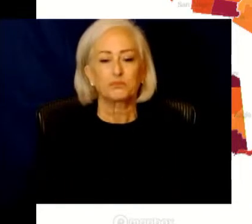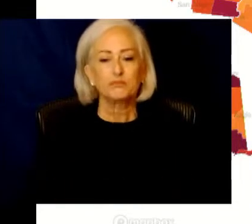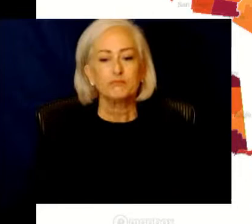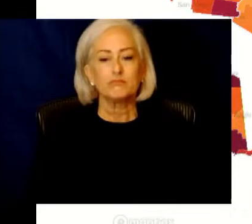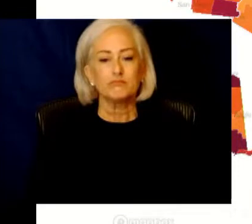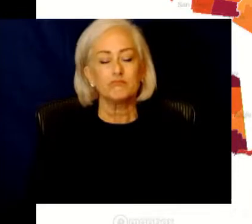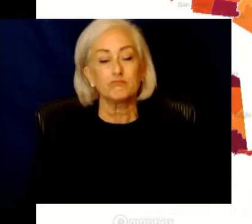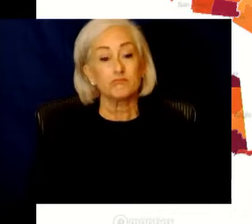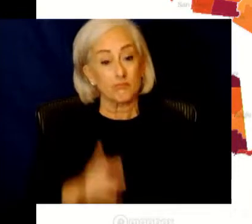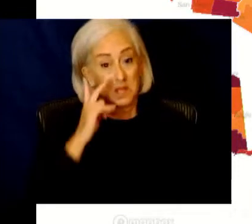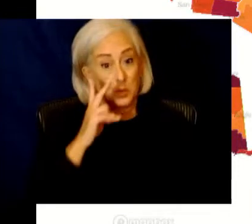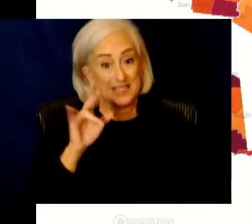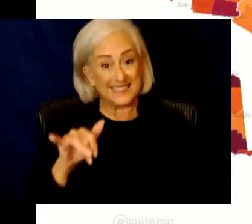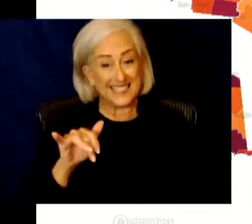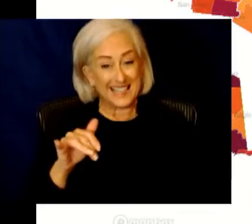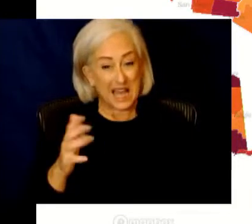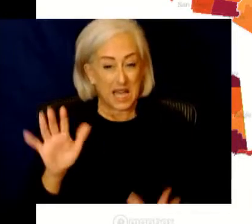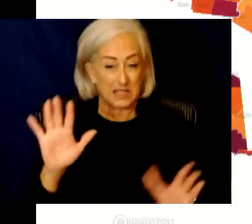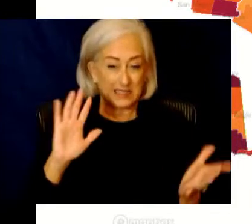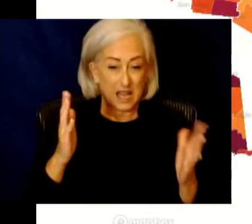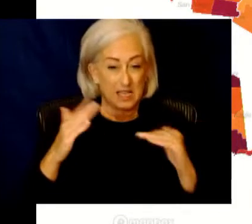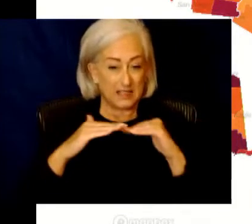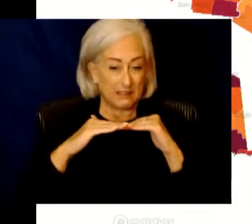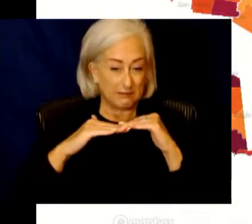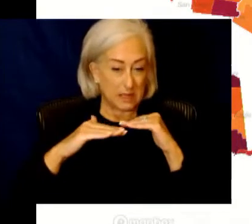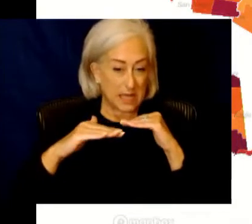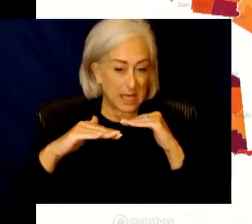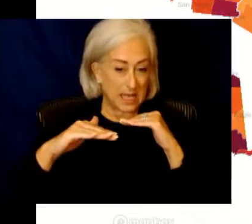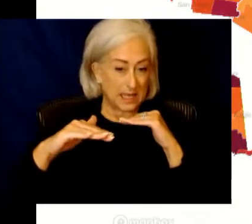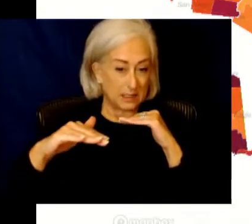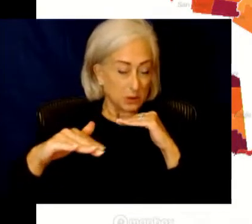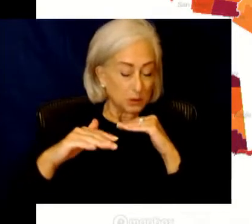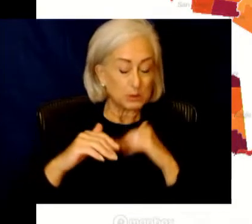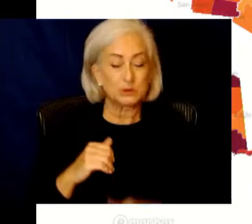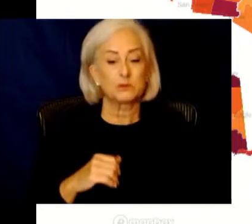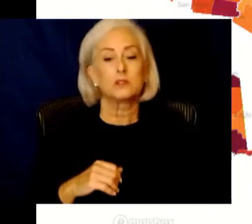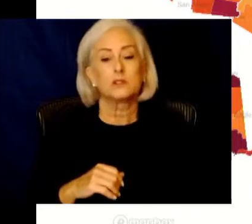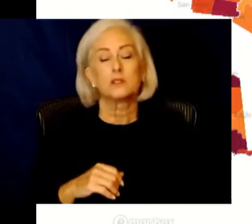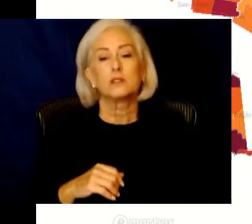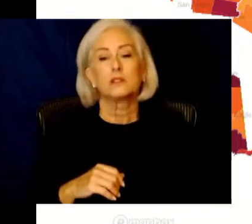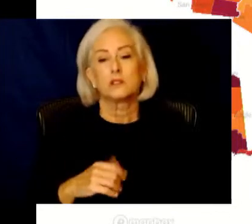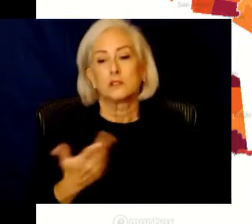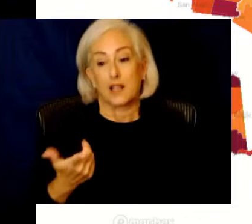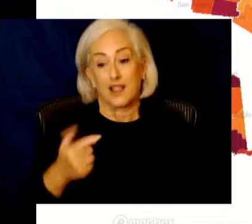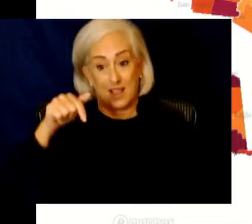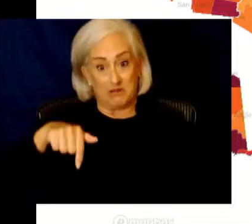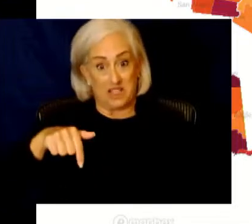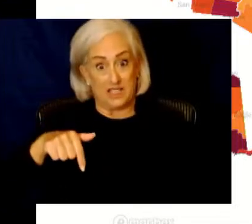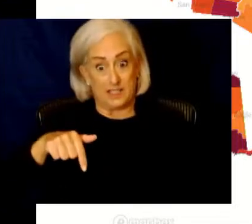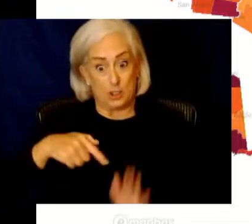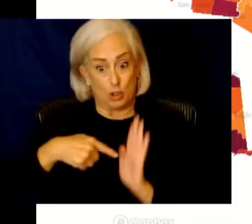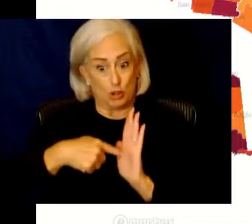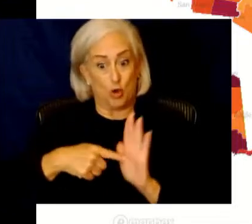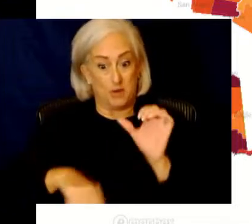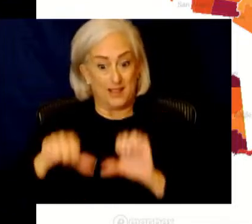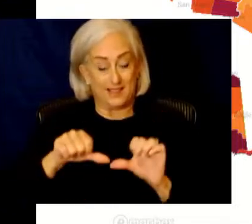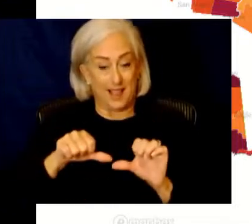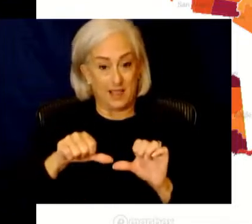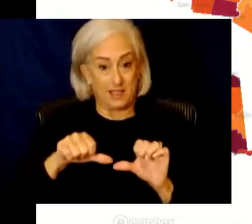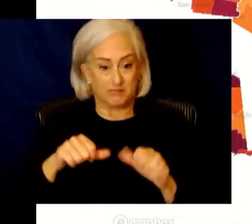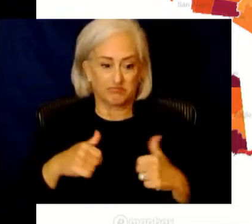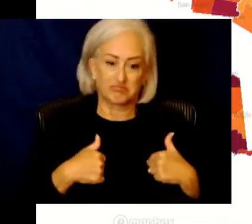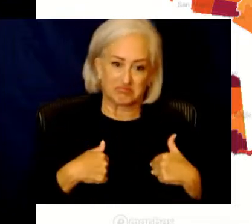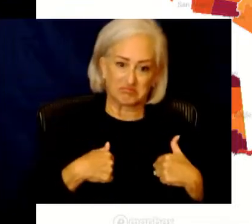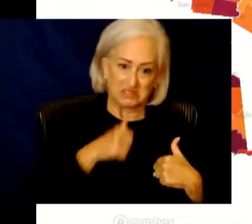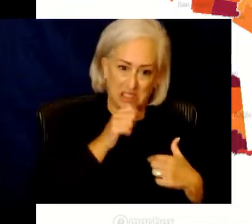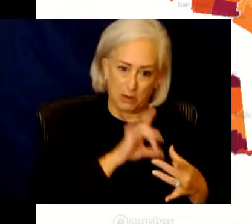seeing this sort of plateau. And this is Show Me the Science, and I'm going to be completely unscientific. I think there's a lot of people out there